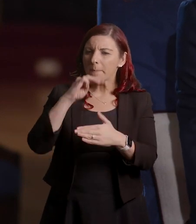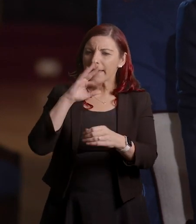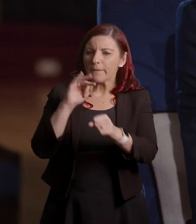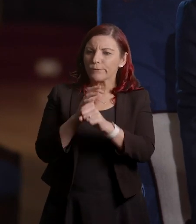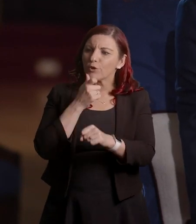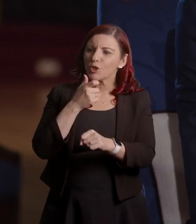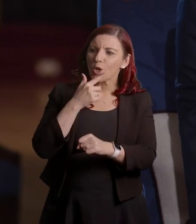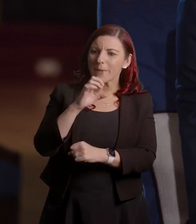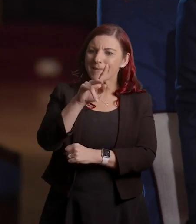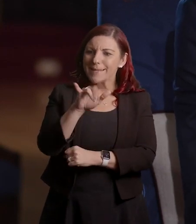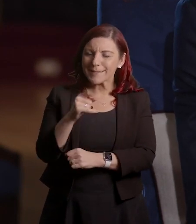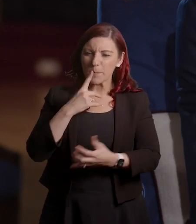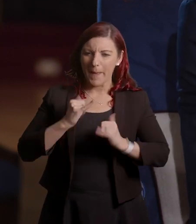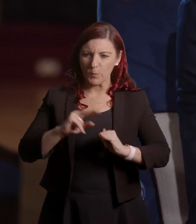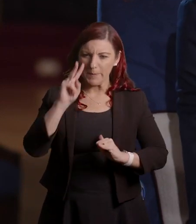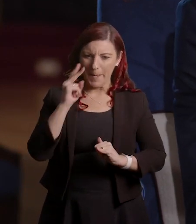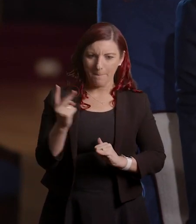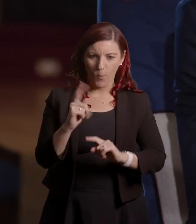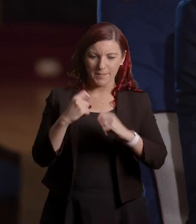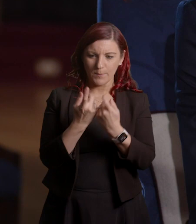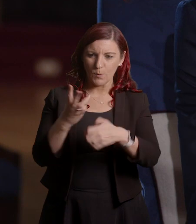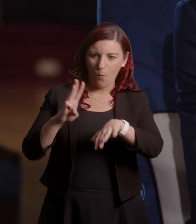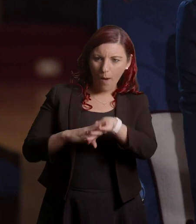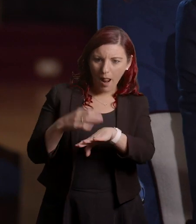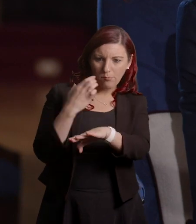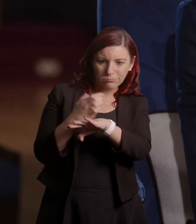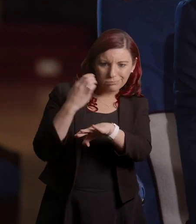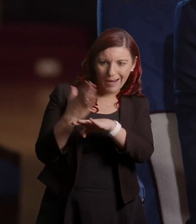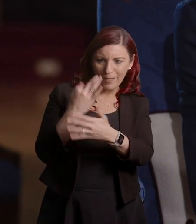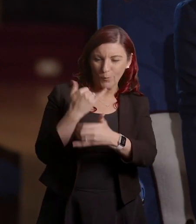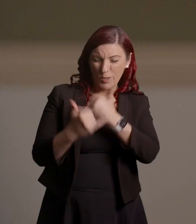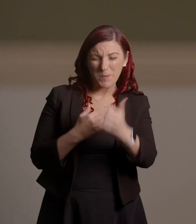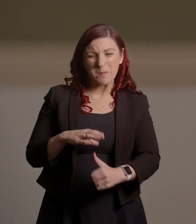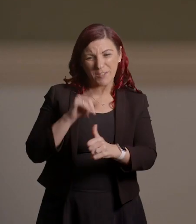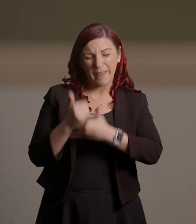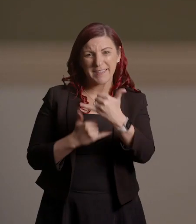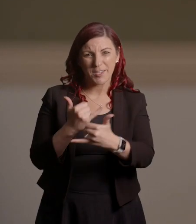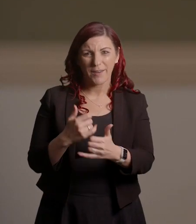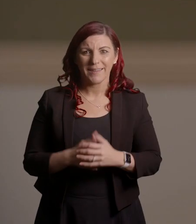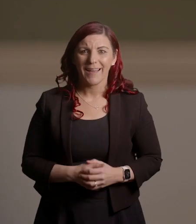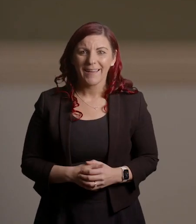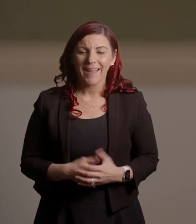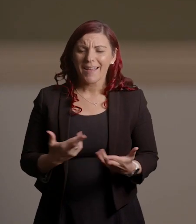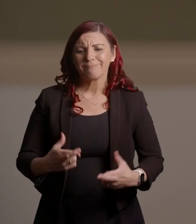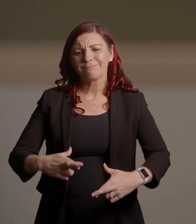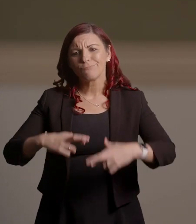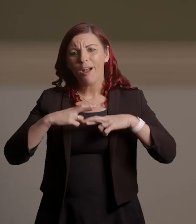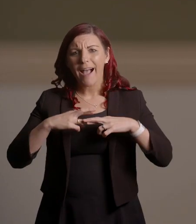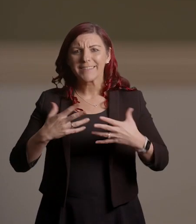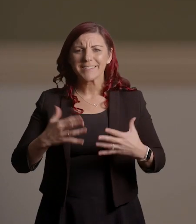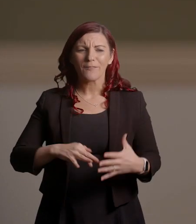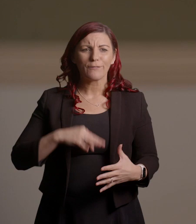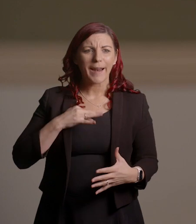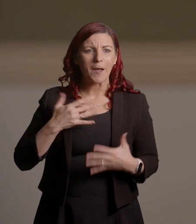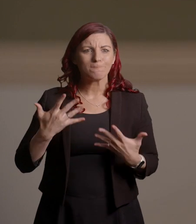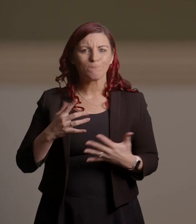city to see both teams doing so well consistently over the past number of years? I think it's the sense of pride, the